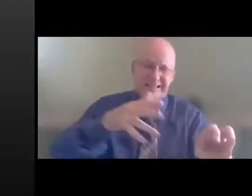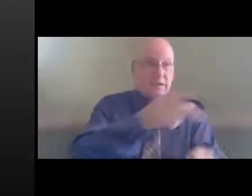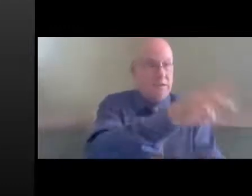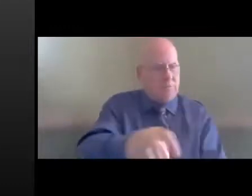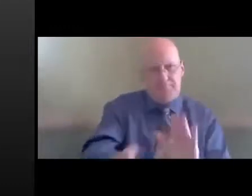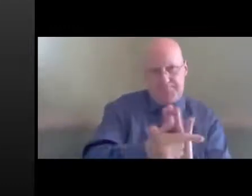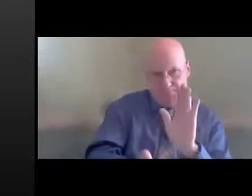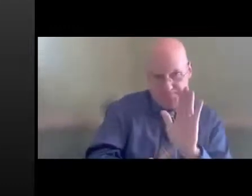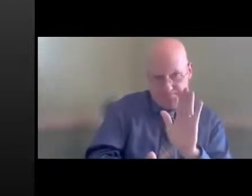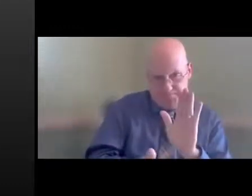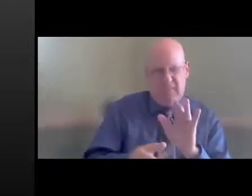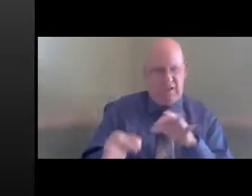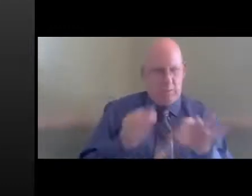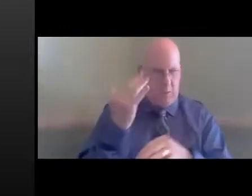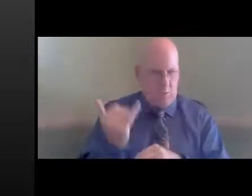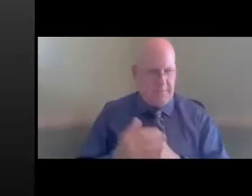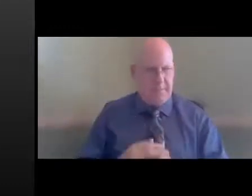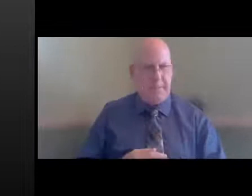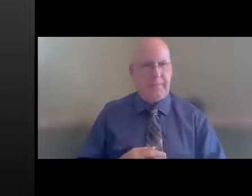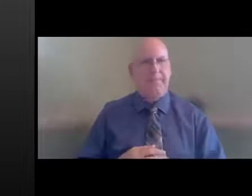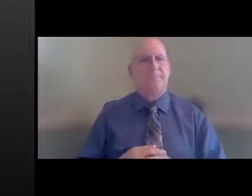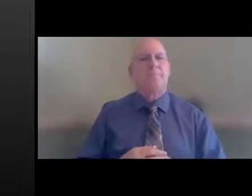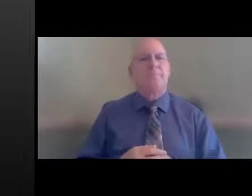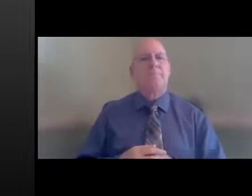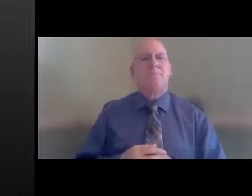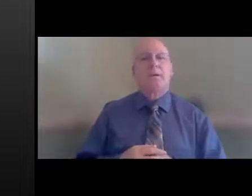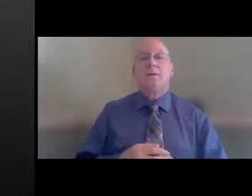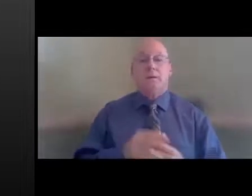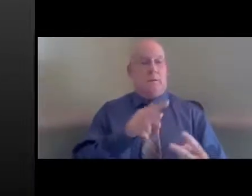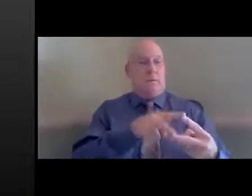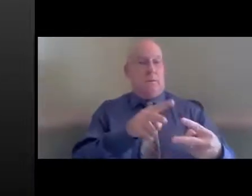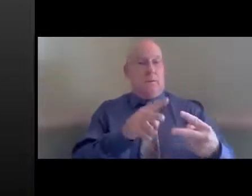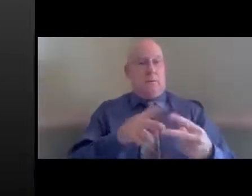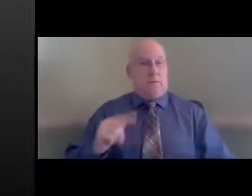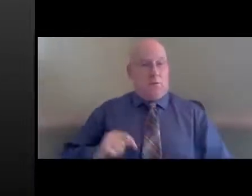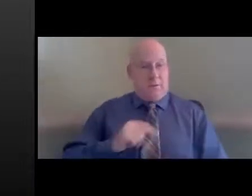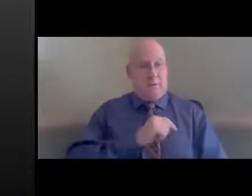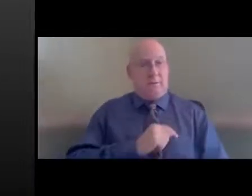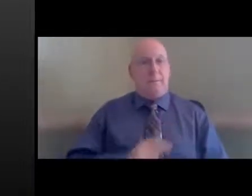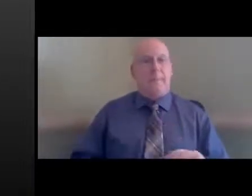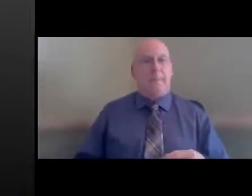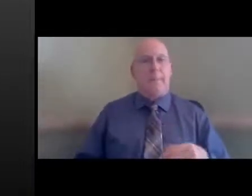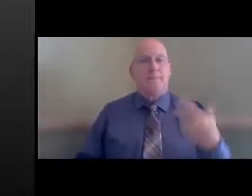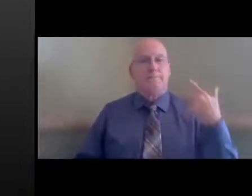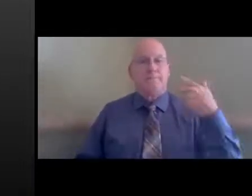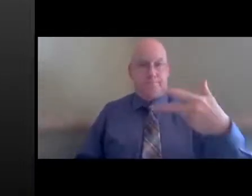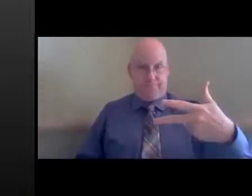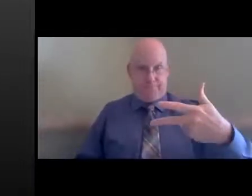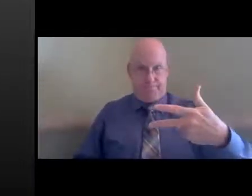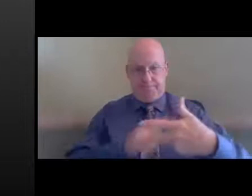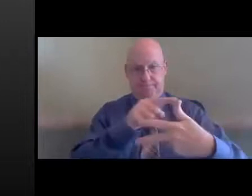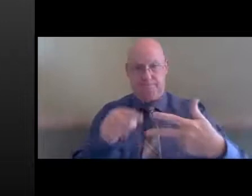about why there as well. But for these trusts, if you're not familiar with trusts at all, you should know